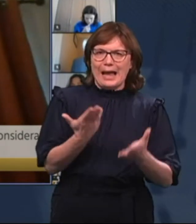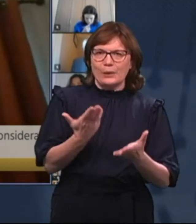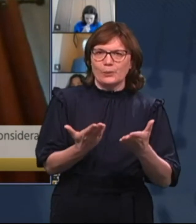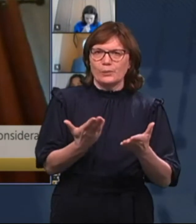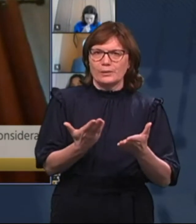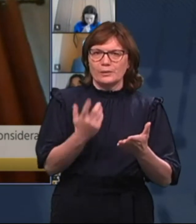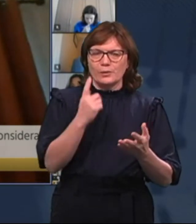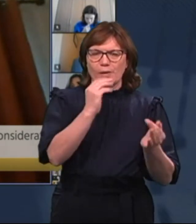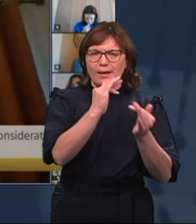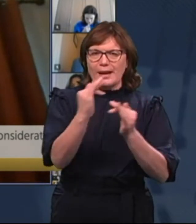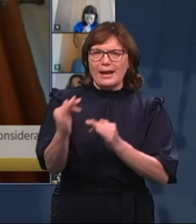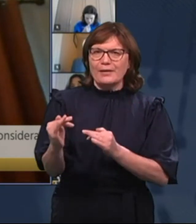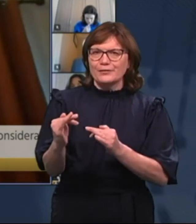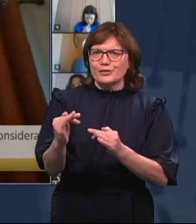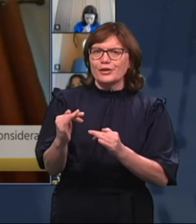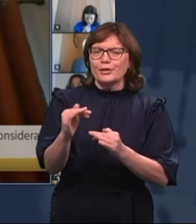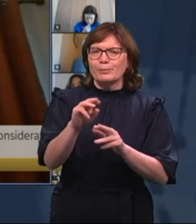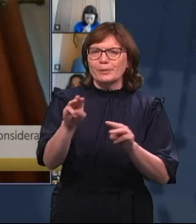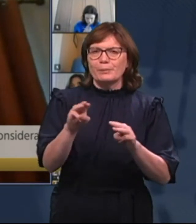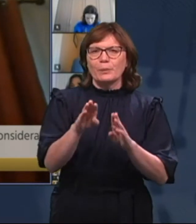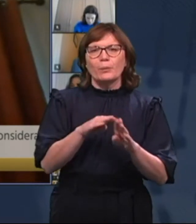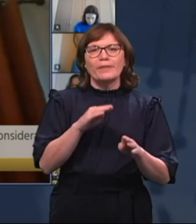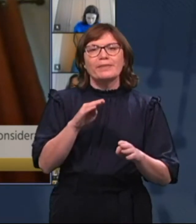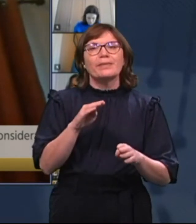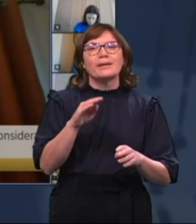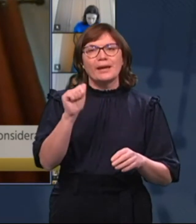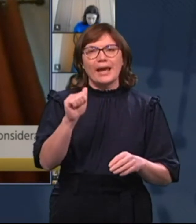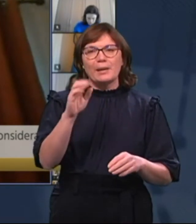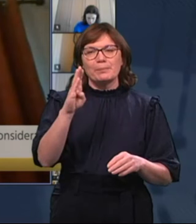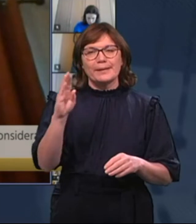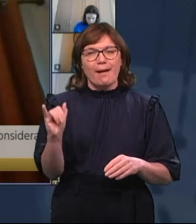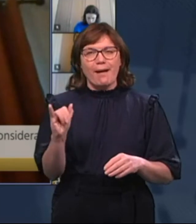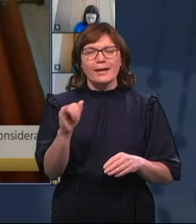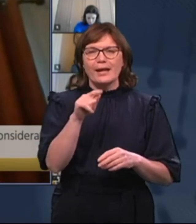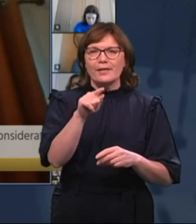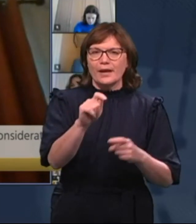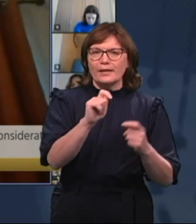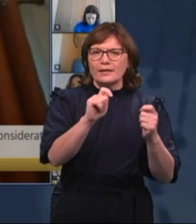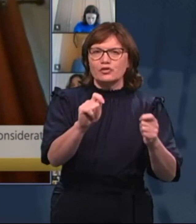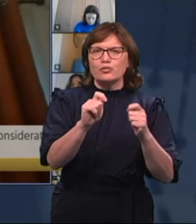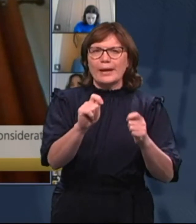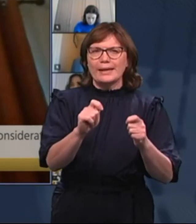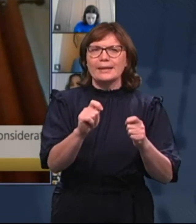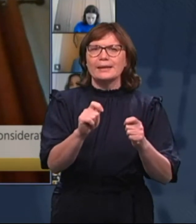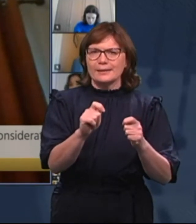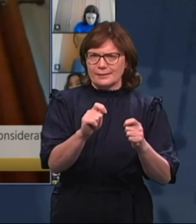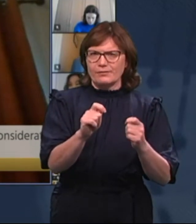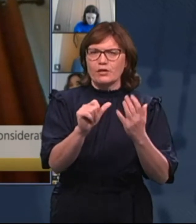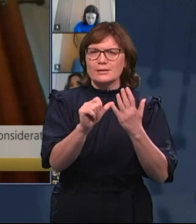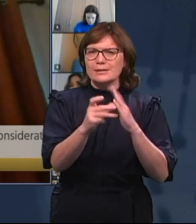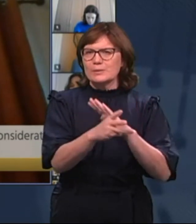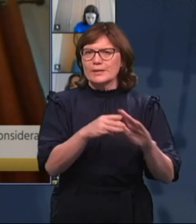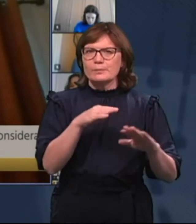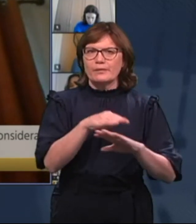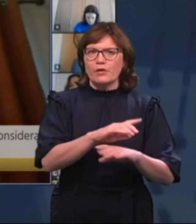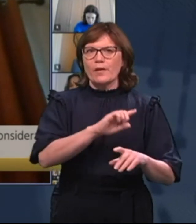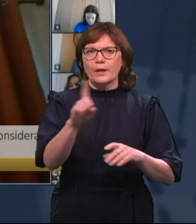online training sessions every month for a period of maybe 6 weeks, something like that. So